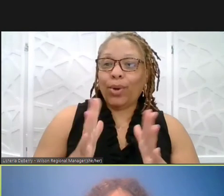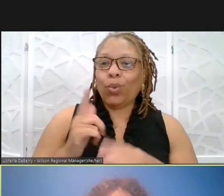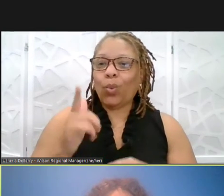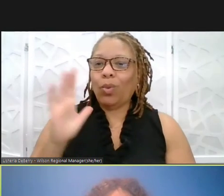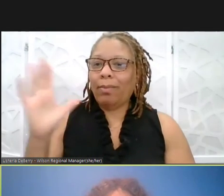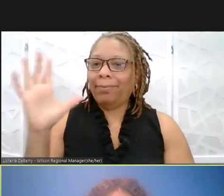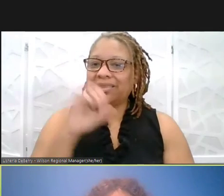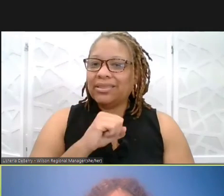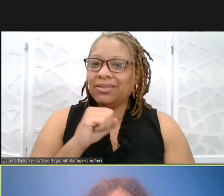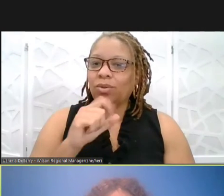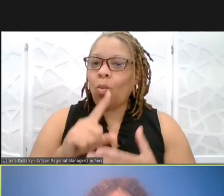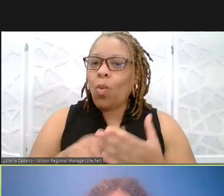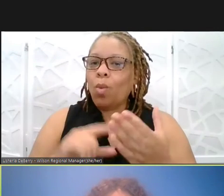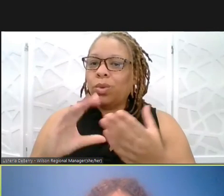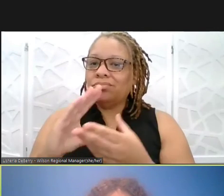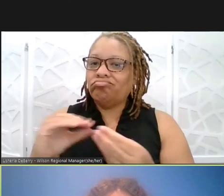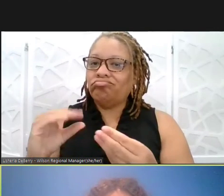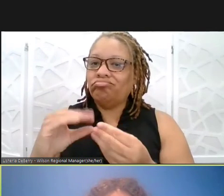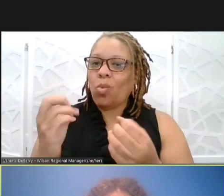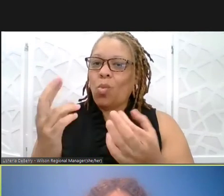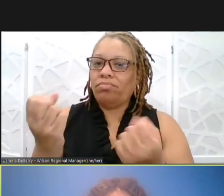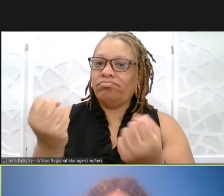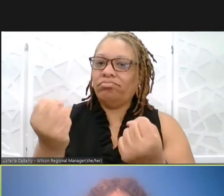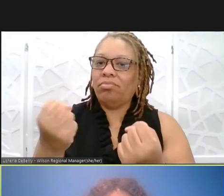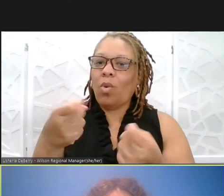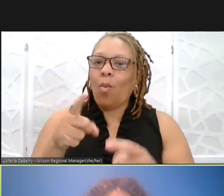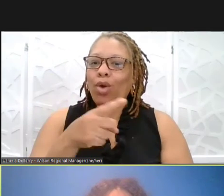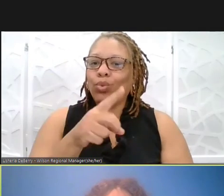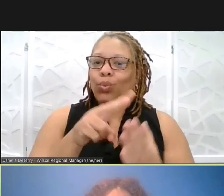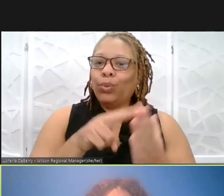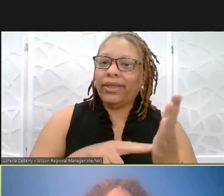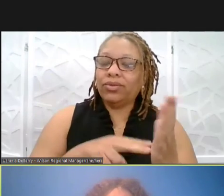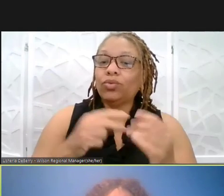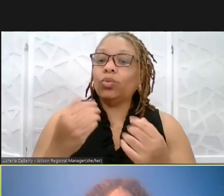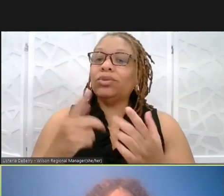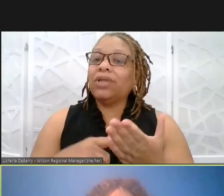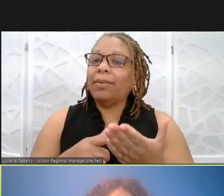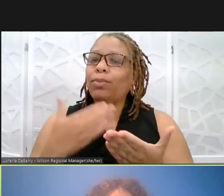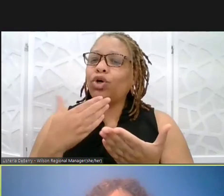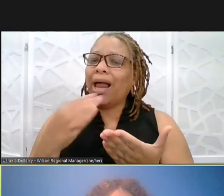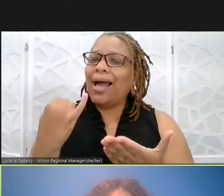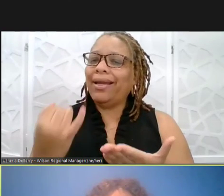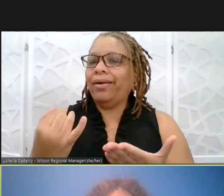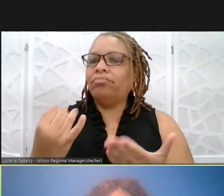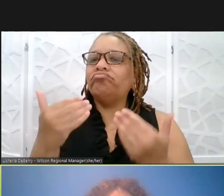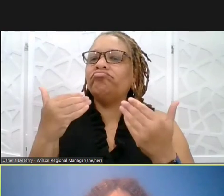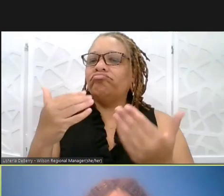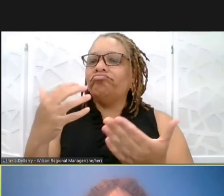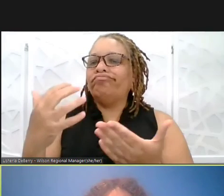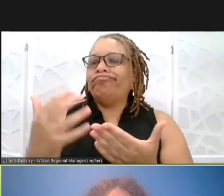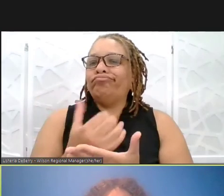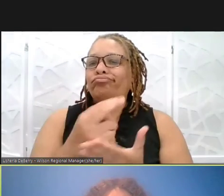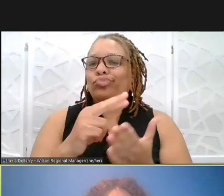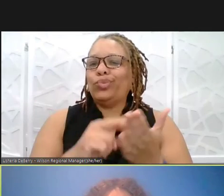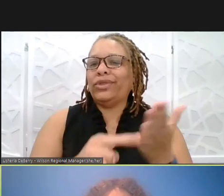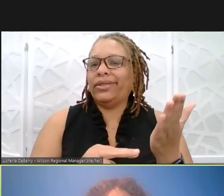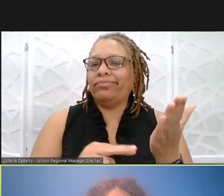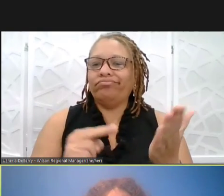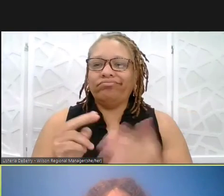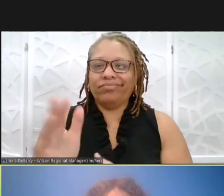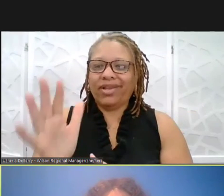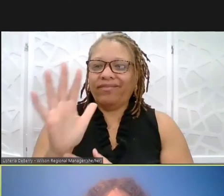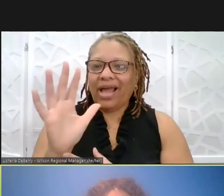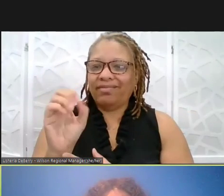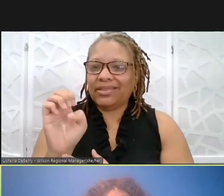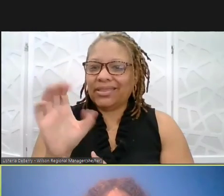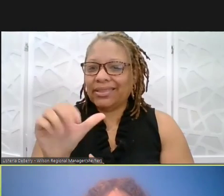but with a deaf and an interpreter being in the audience, you may miss what is being said or spoken. So it's a good idea to go ahead and